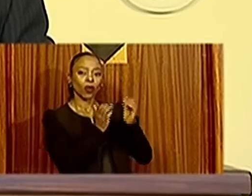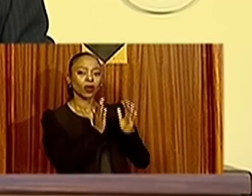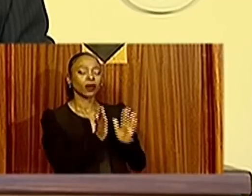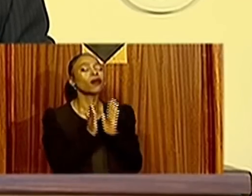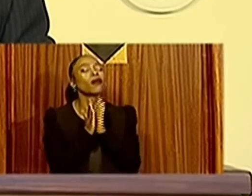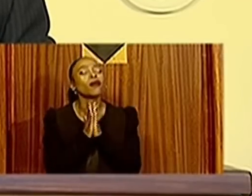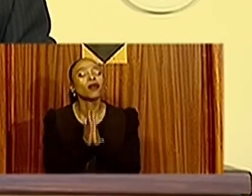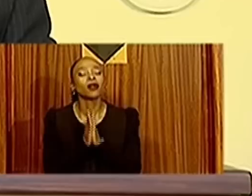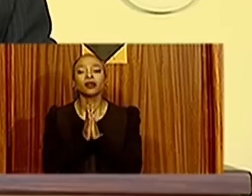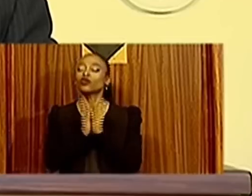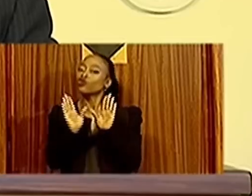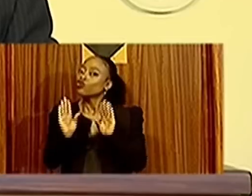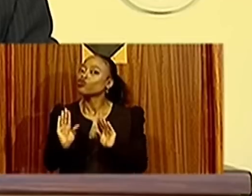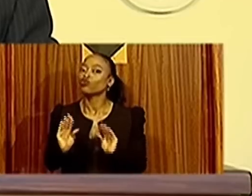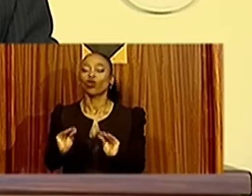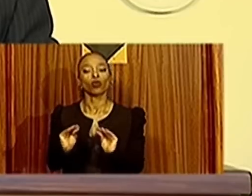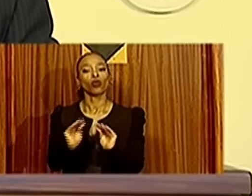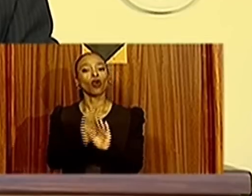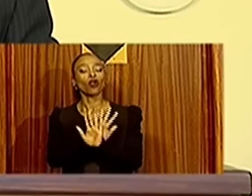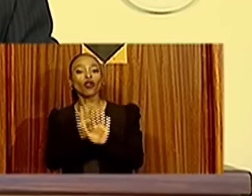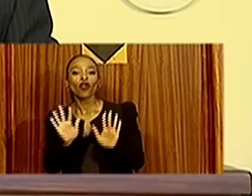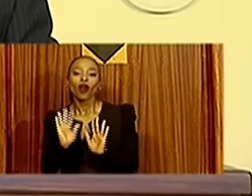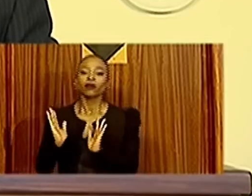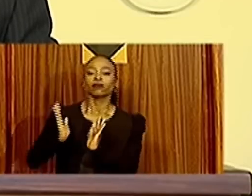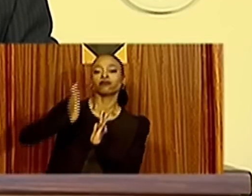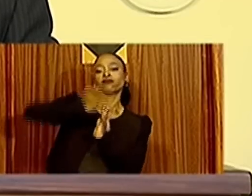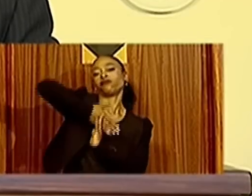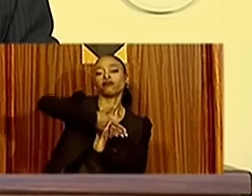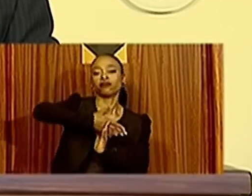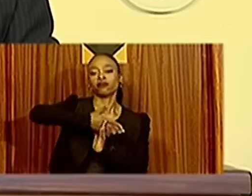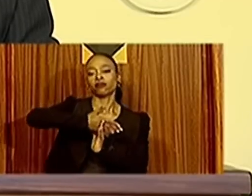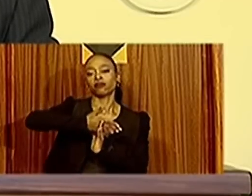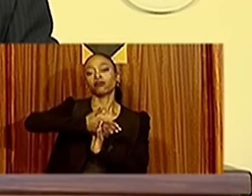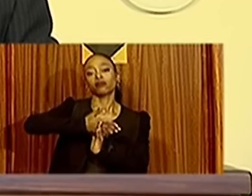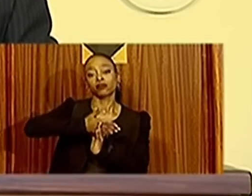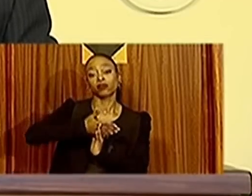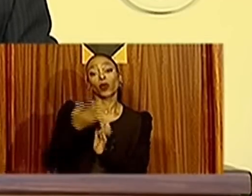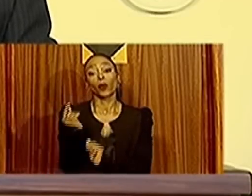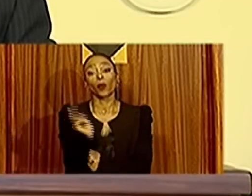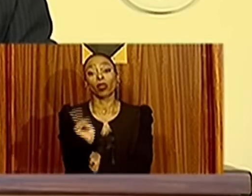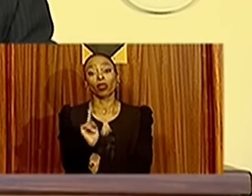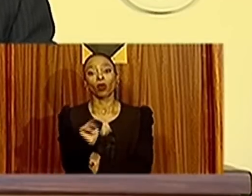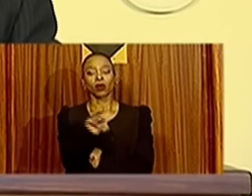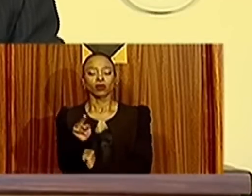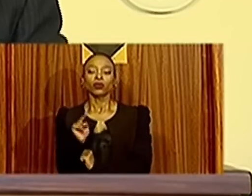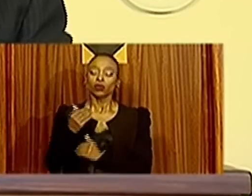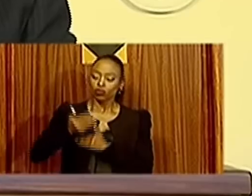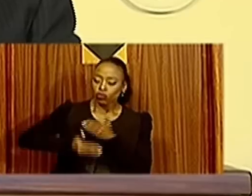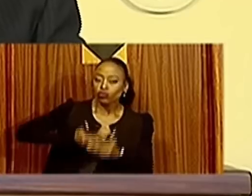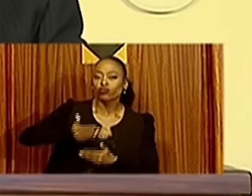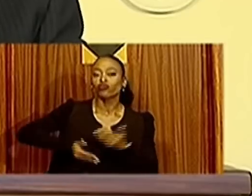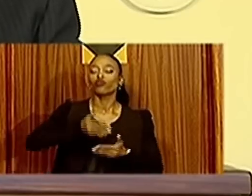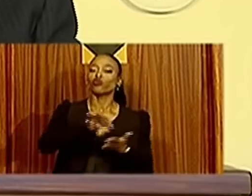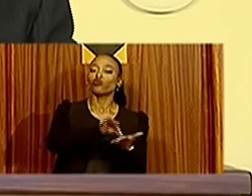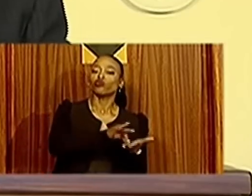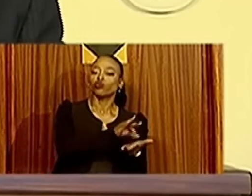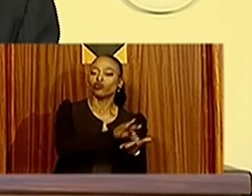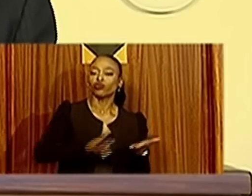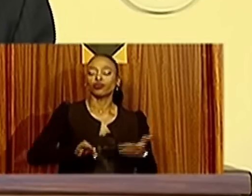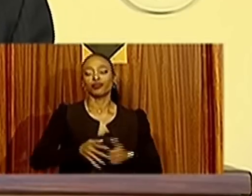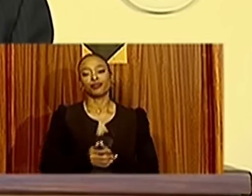refrain from any action that could interfere with the due process of the electoral process.